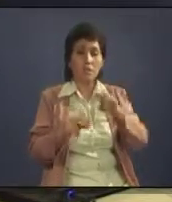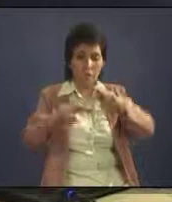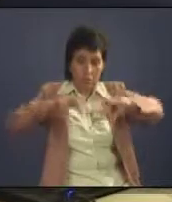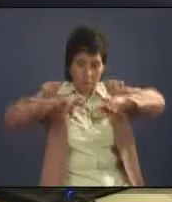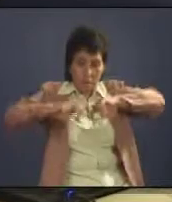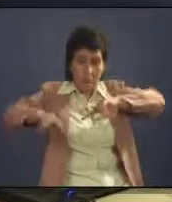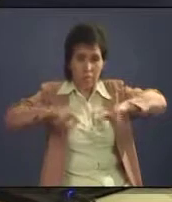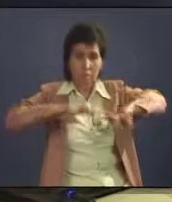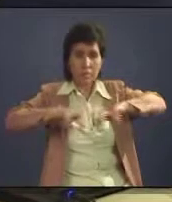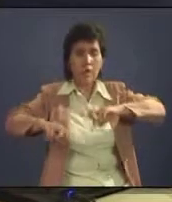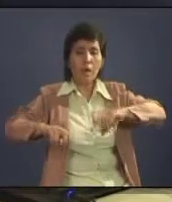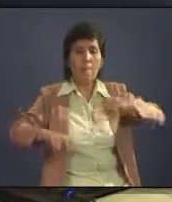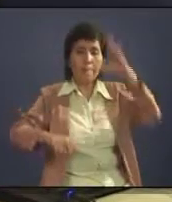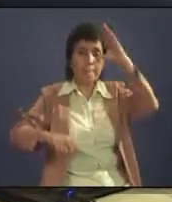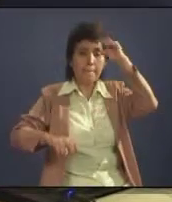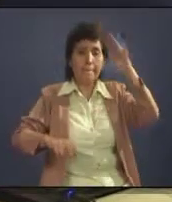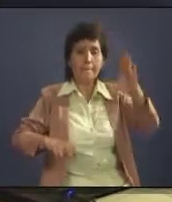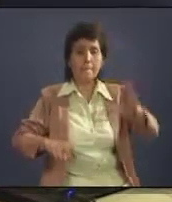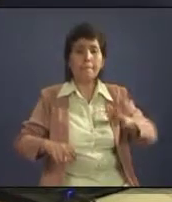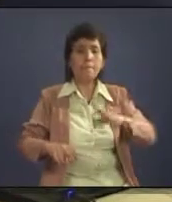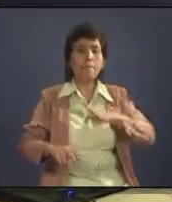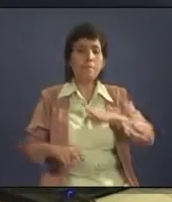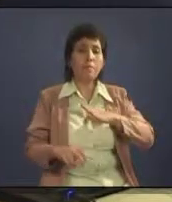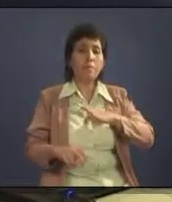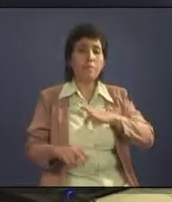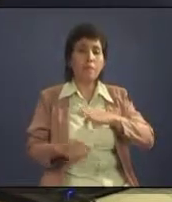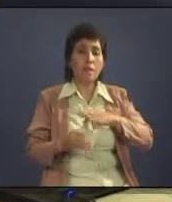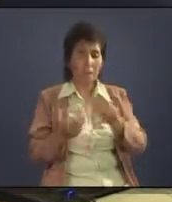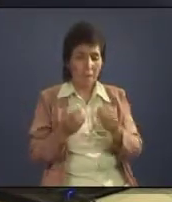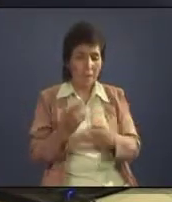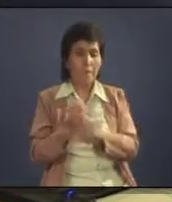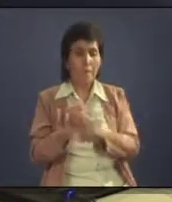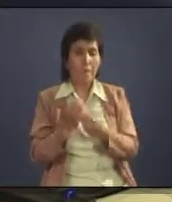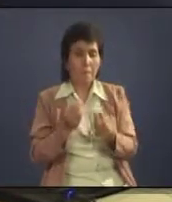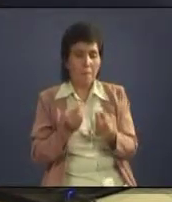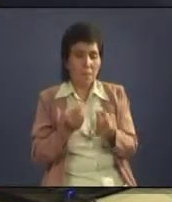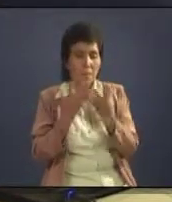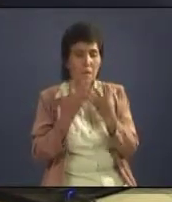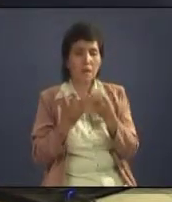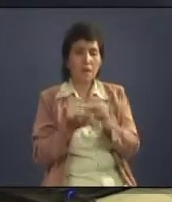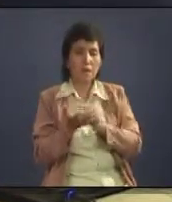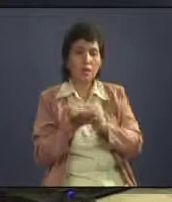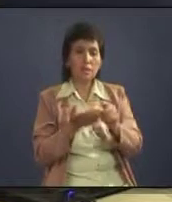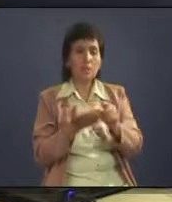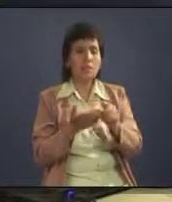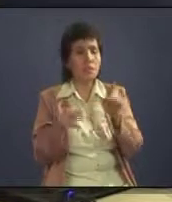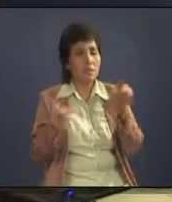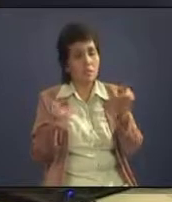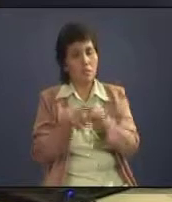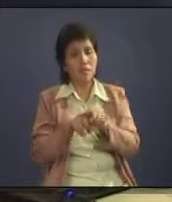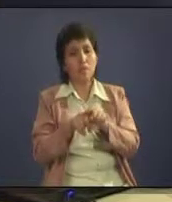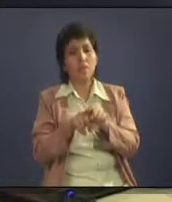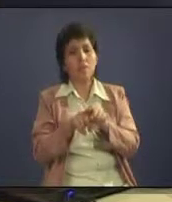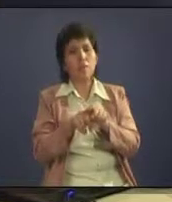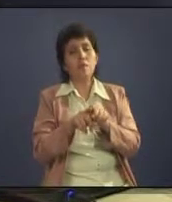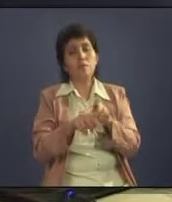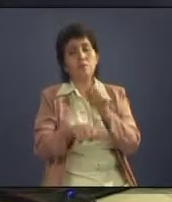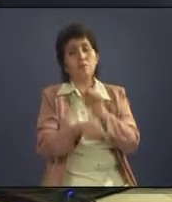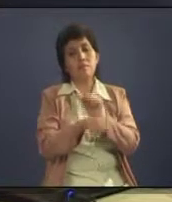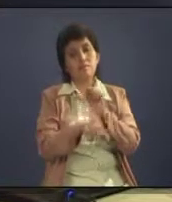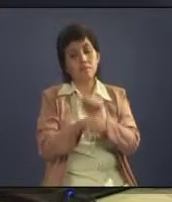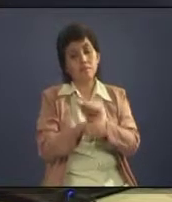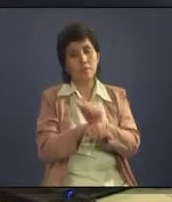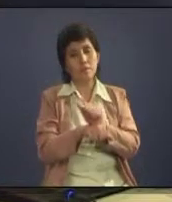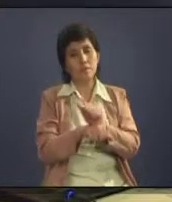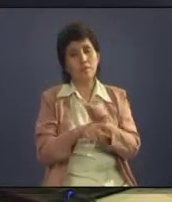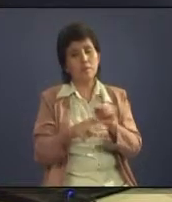been researched that males definitely earn more than females with the same position in the